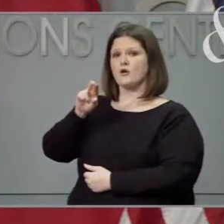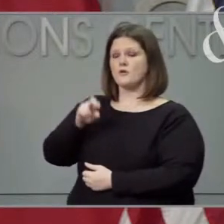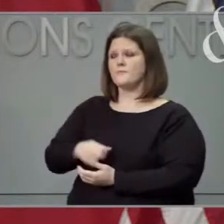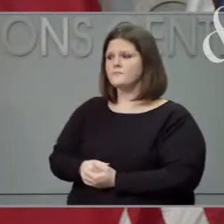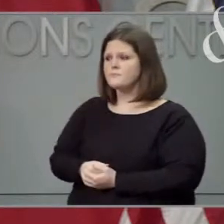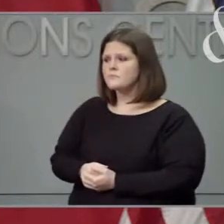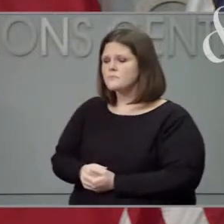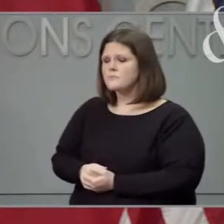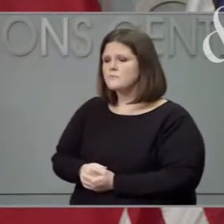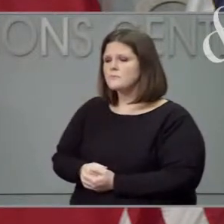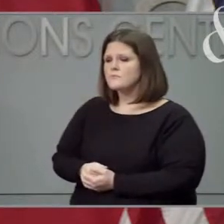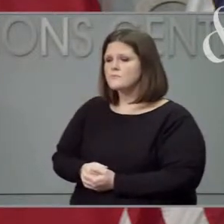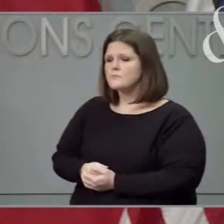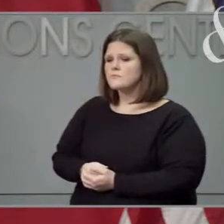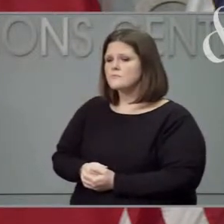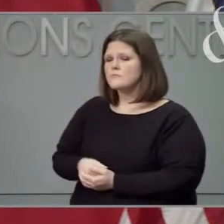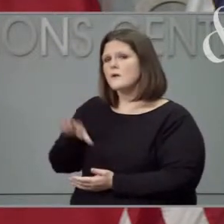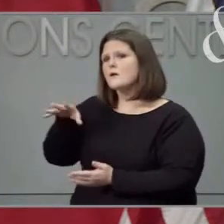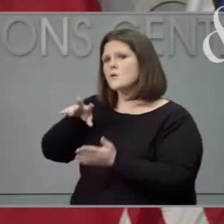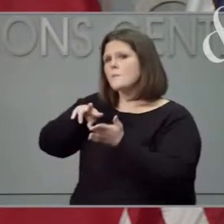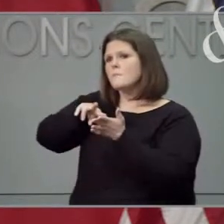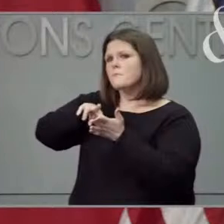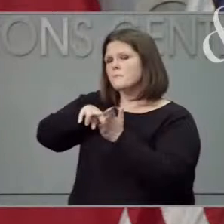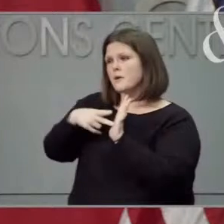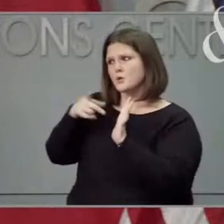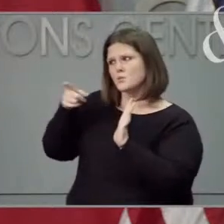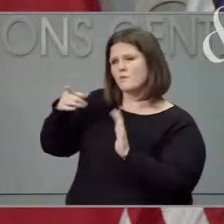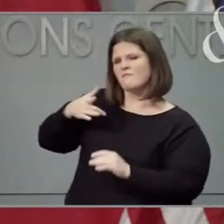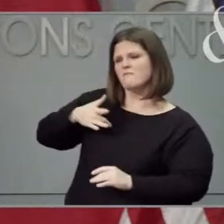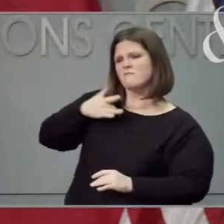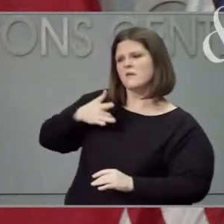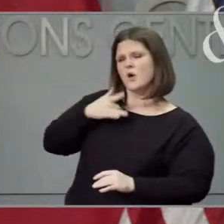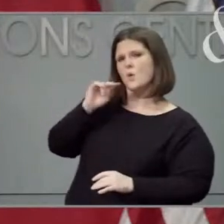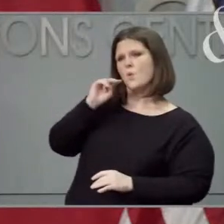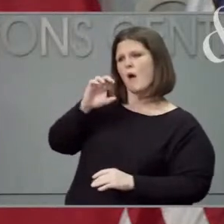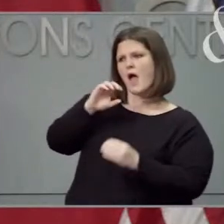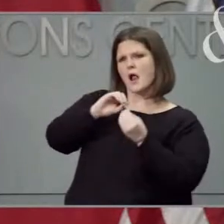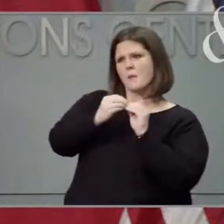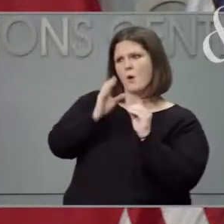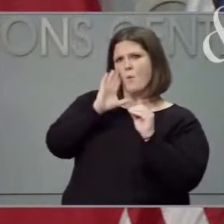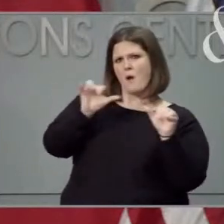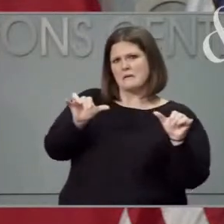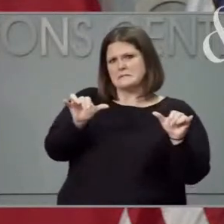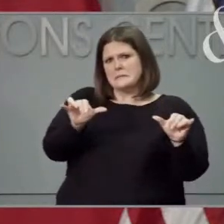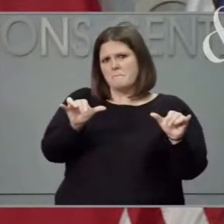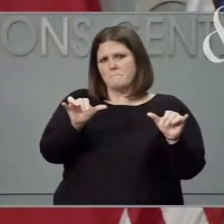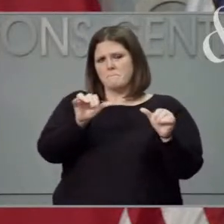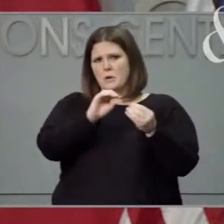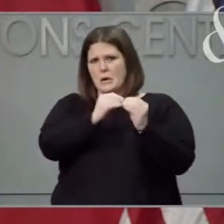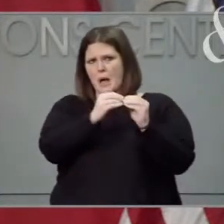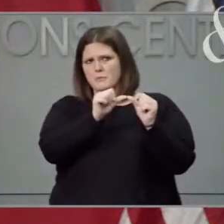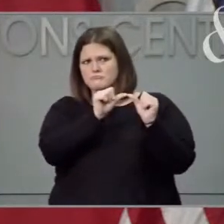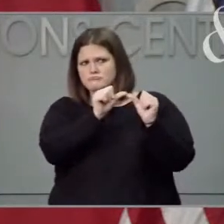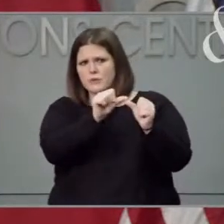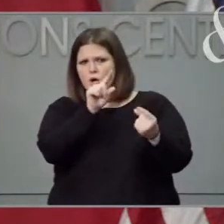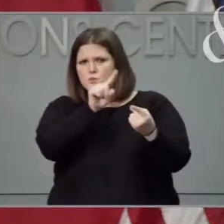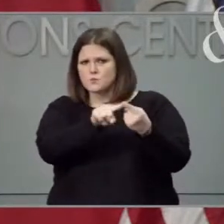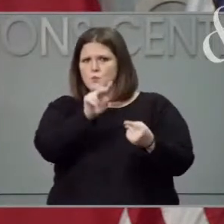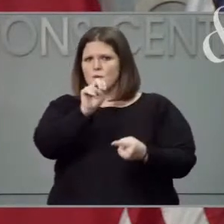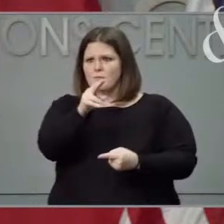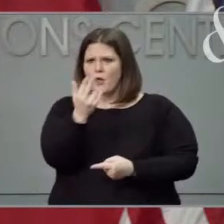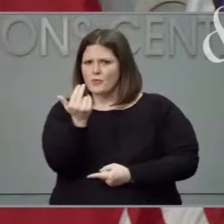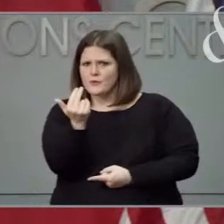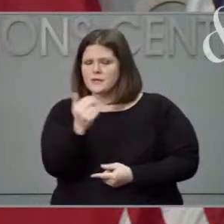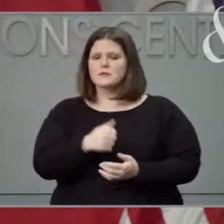So it is safe to say that North Carolina's numbers are not going to move until November 13th. Very few